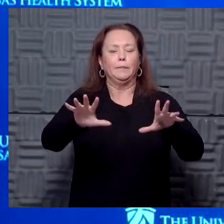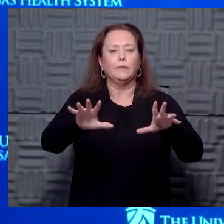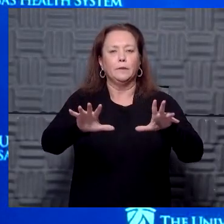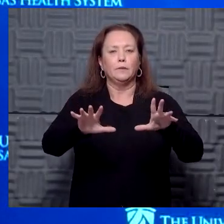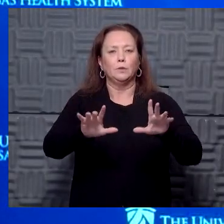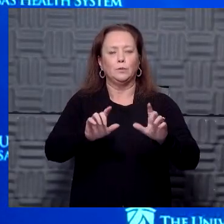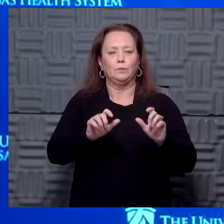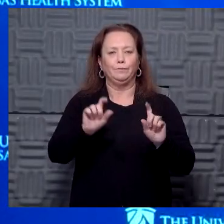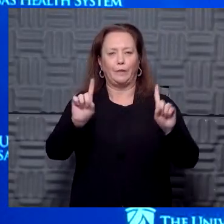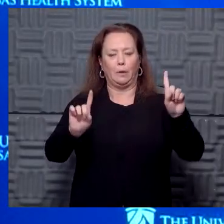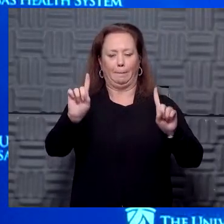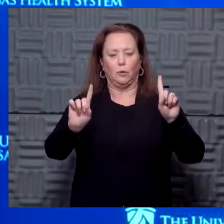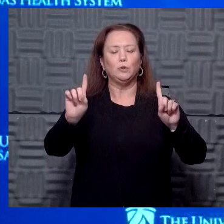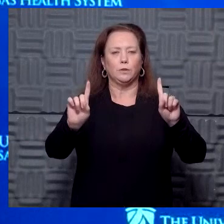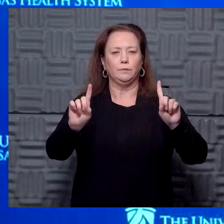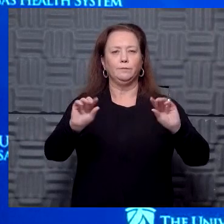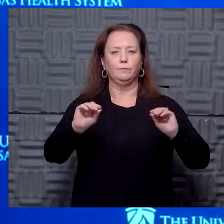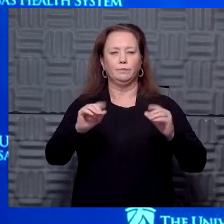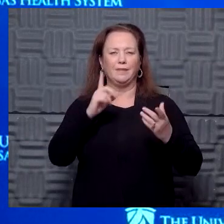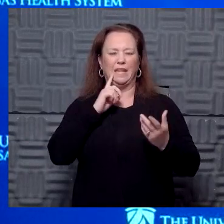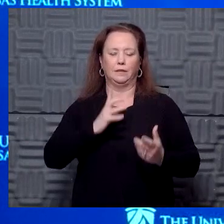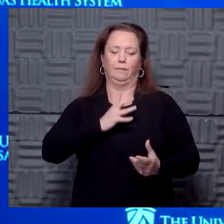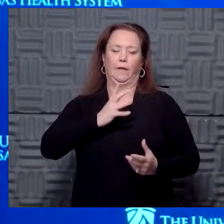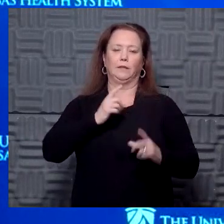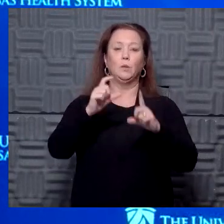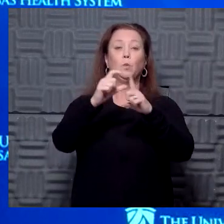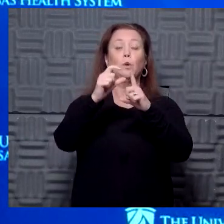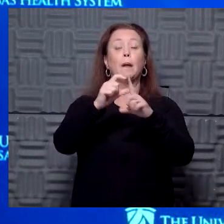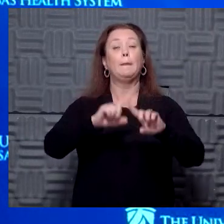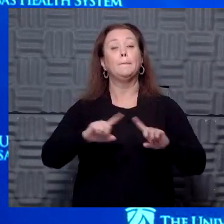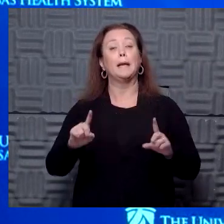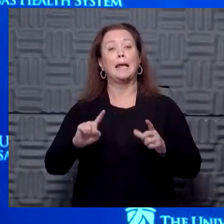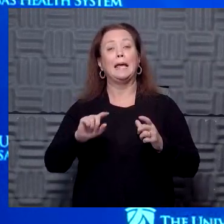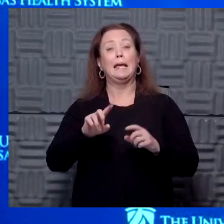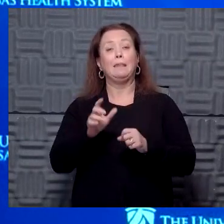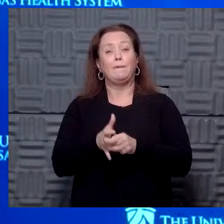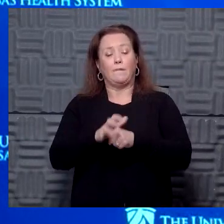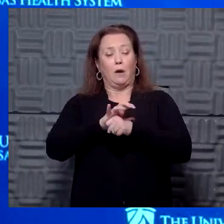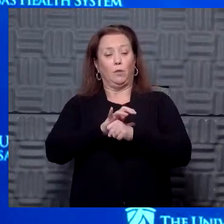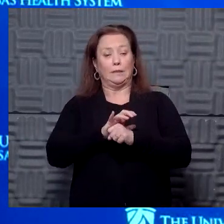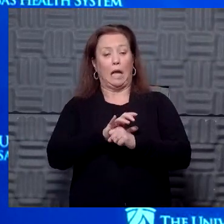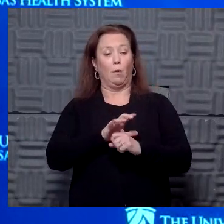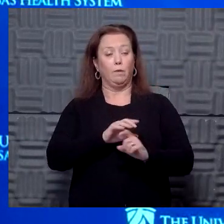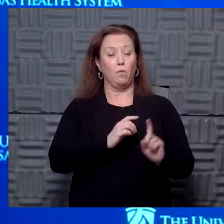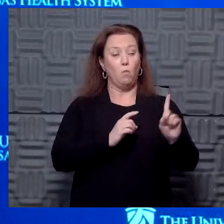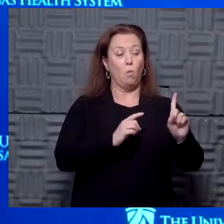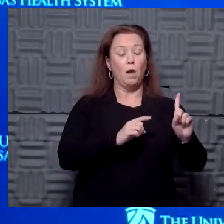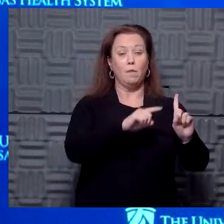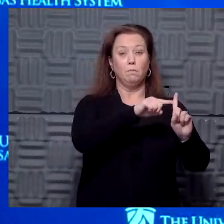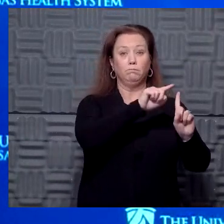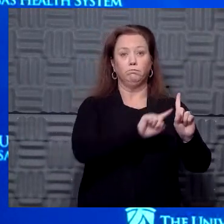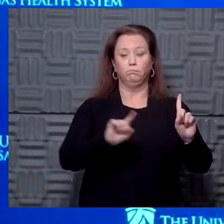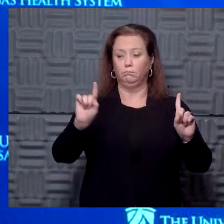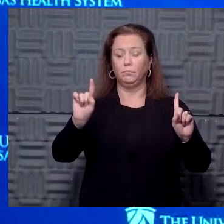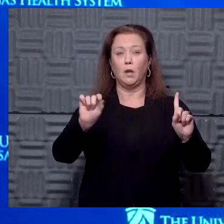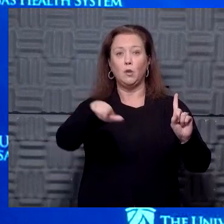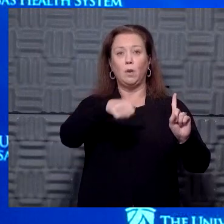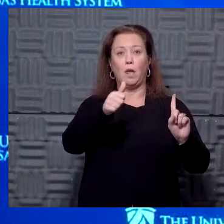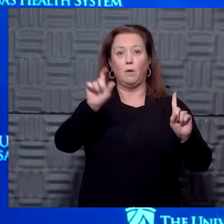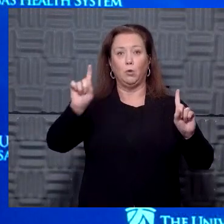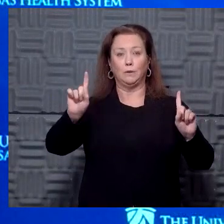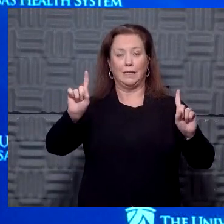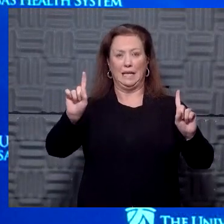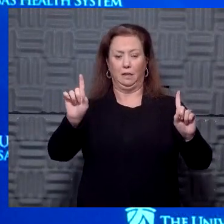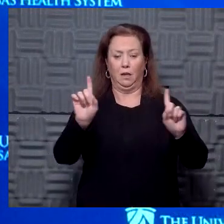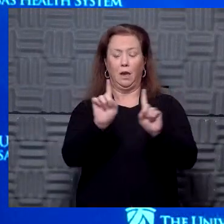R naught. That's a fancy term. It's a statistical term, but how easy it is for the virus to go from one person to another one really goes down